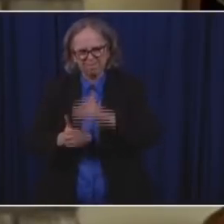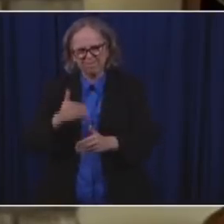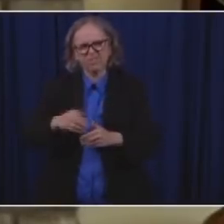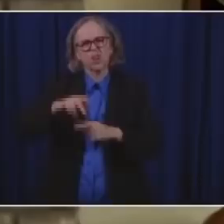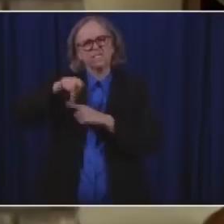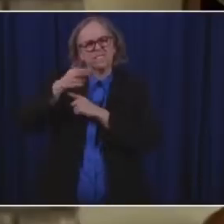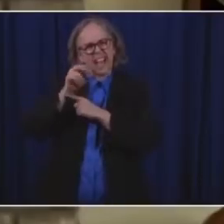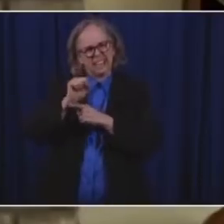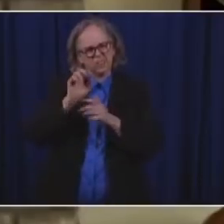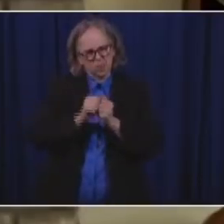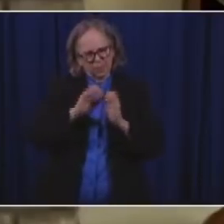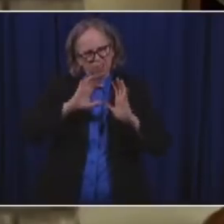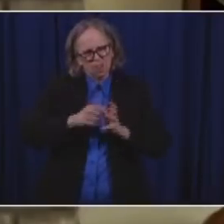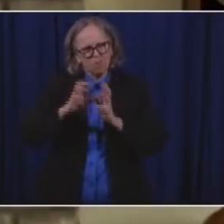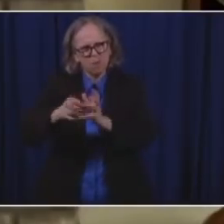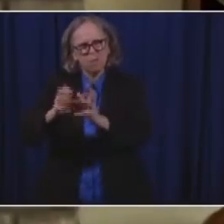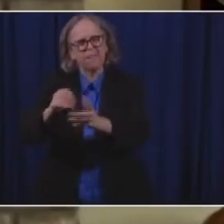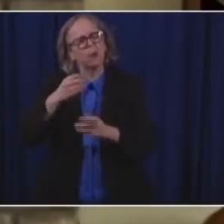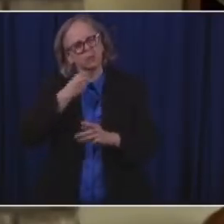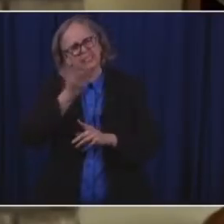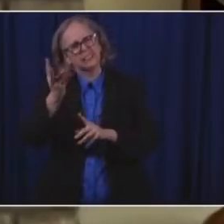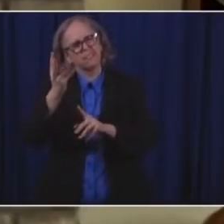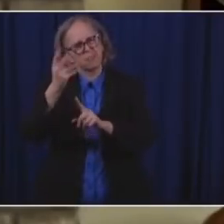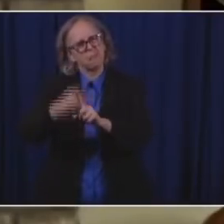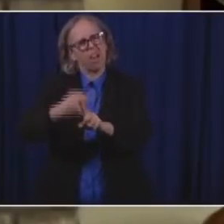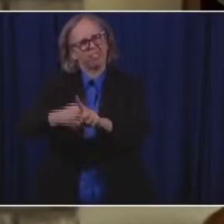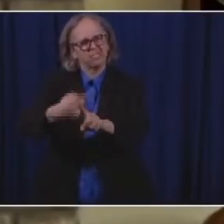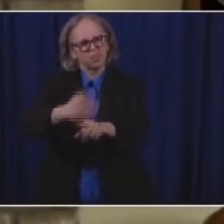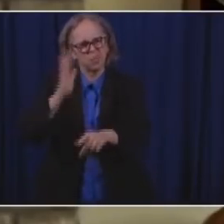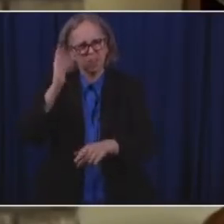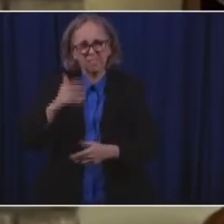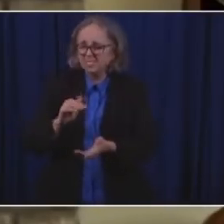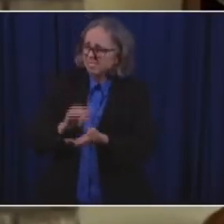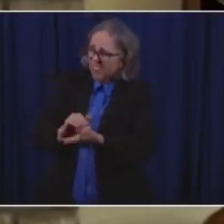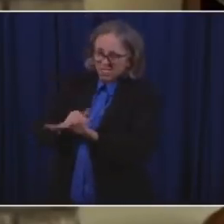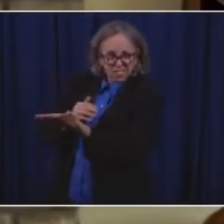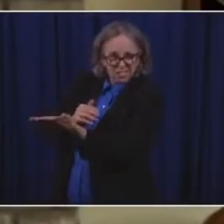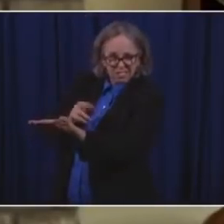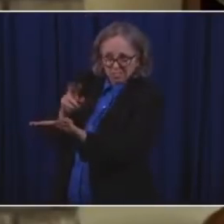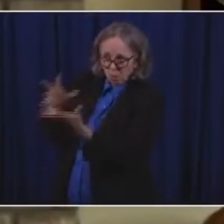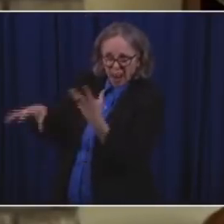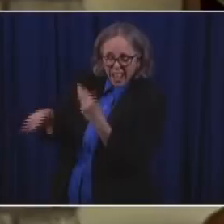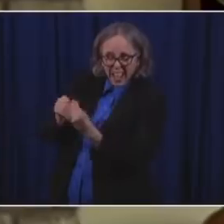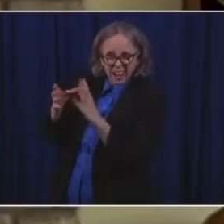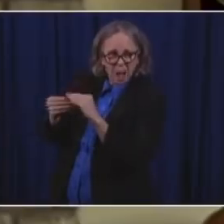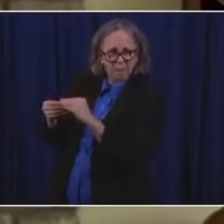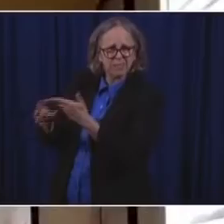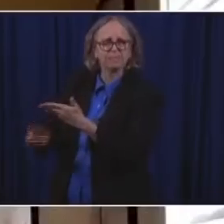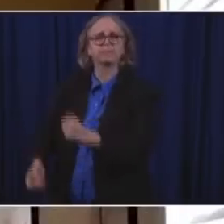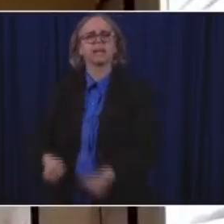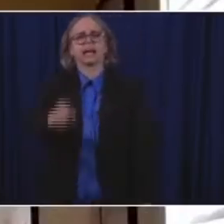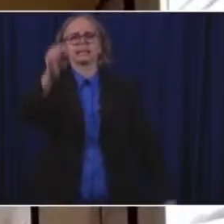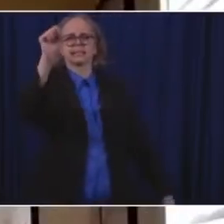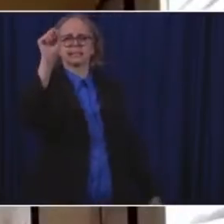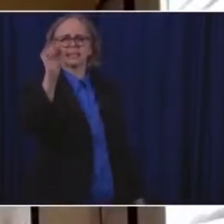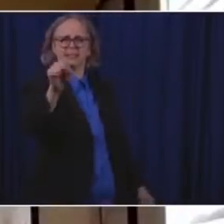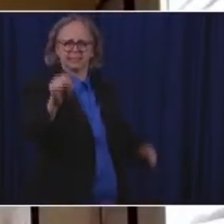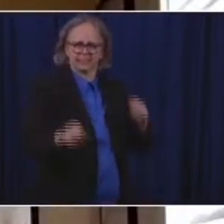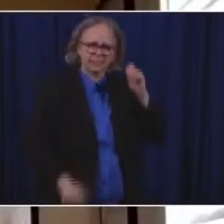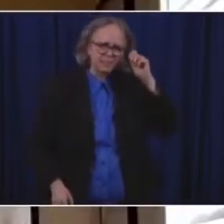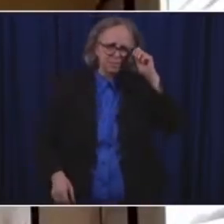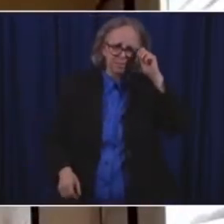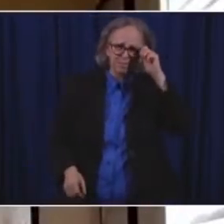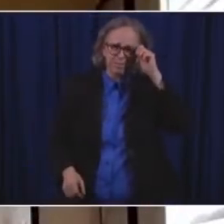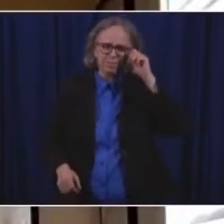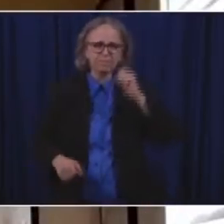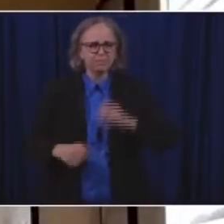take months until we get to that point. I don't know, Dr. Vanderhoff, if you have anything to add to that? Yes, Governor. I think